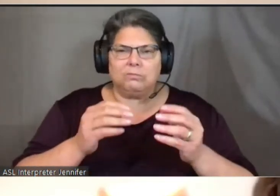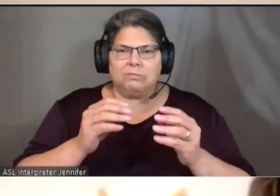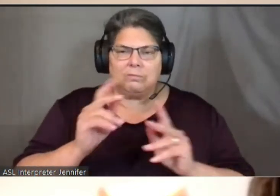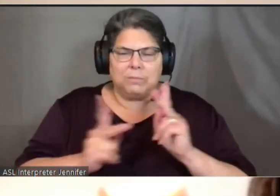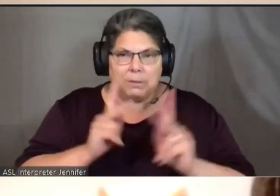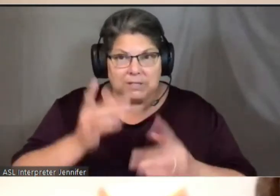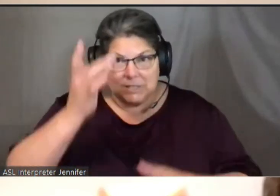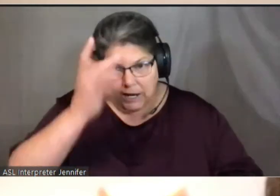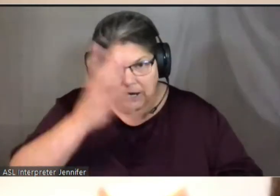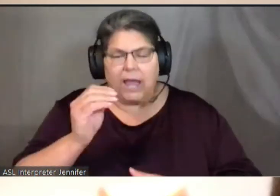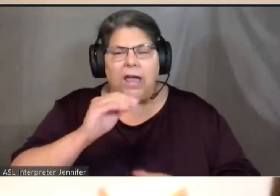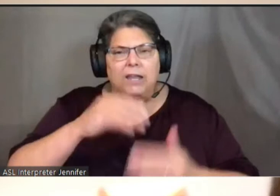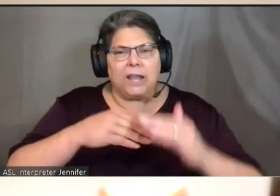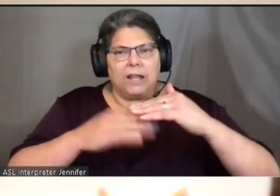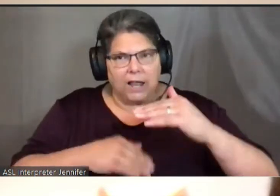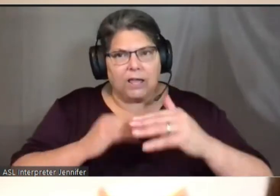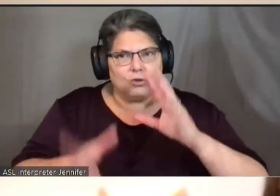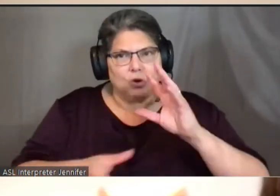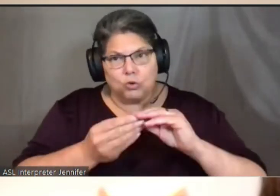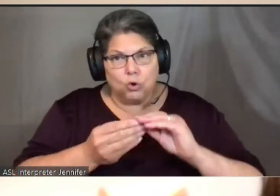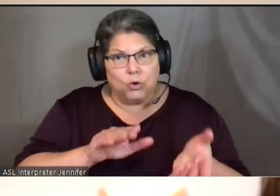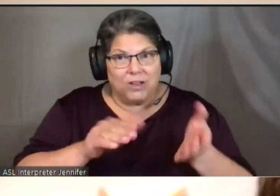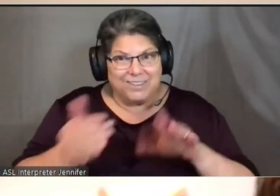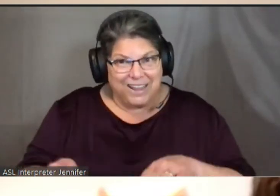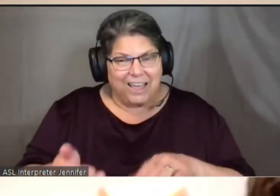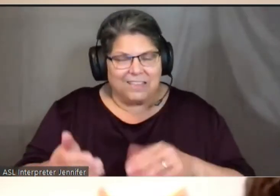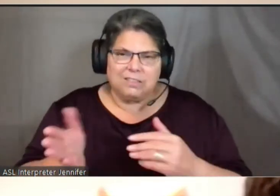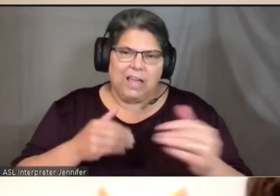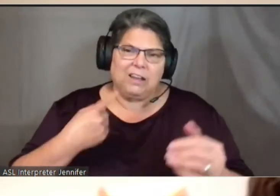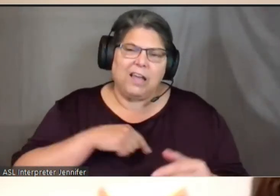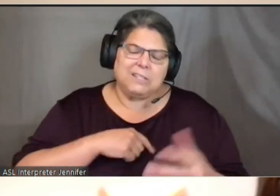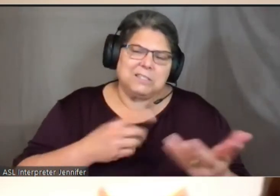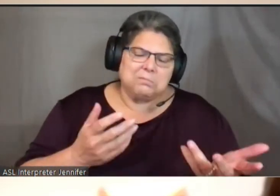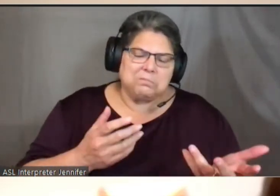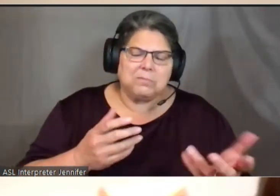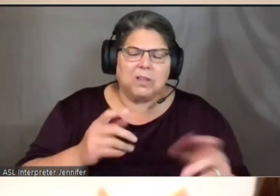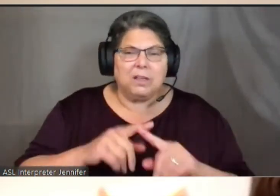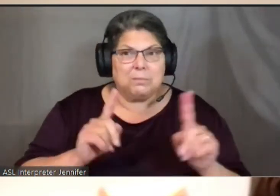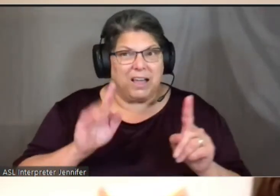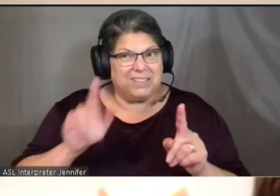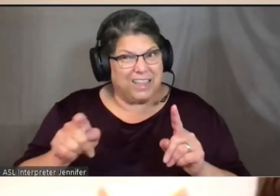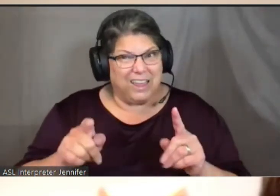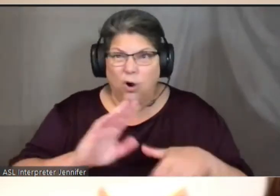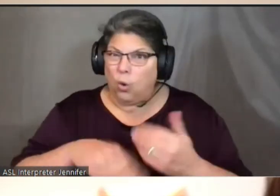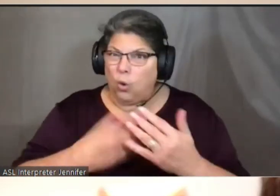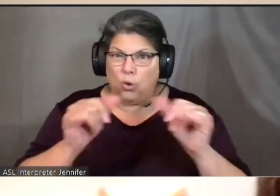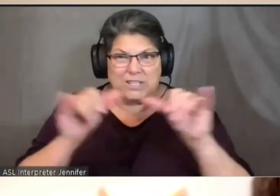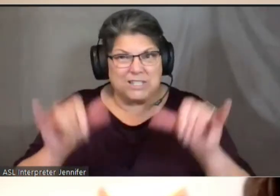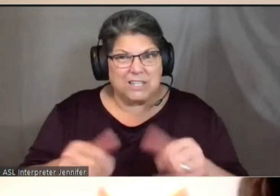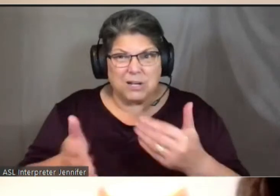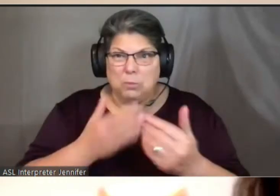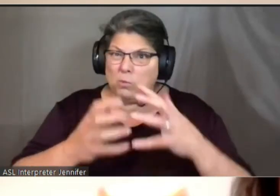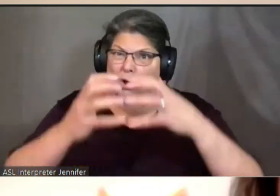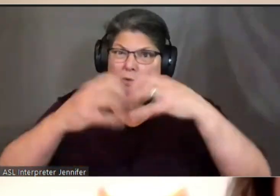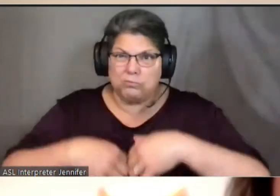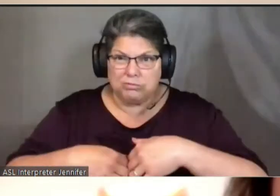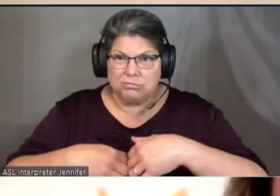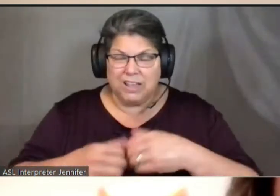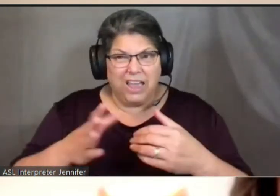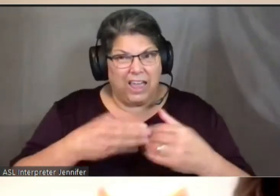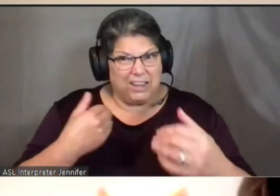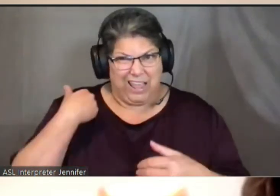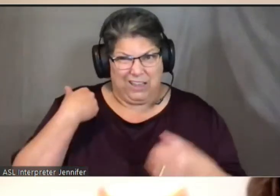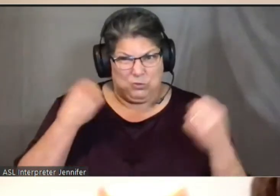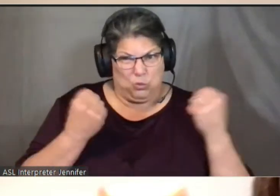But they are in the news because of the near collapse of their healthcare system, which we came close to having here in California last